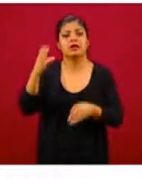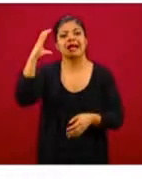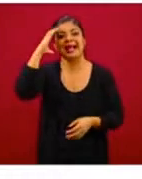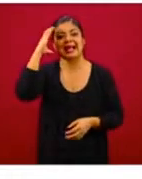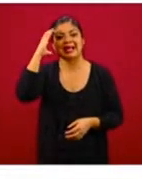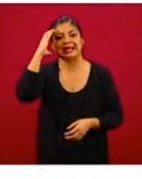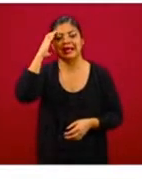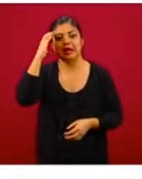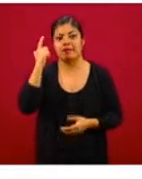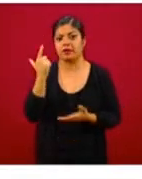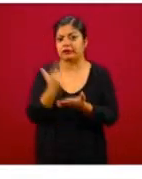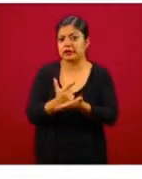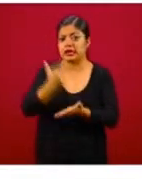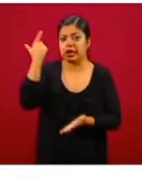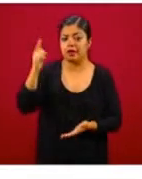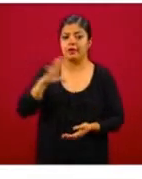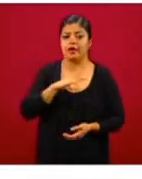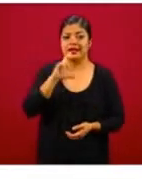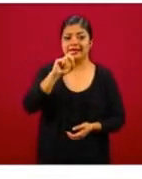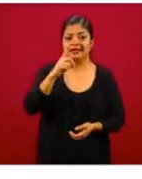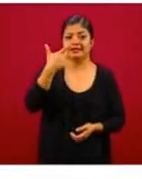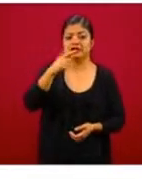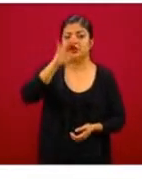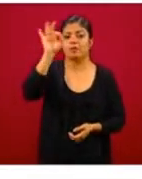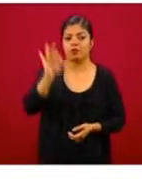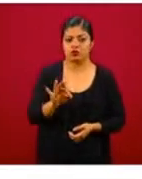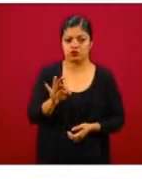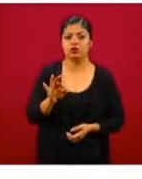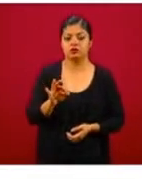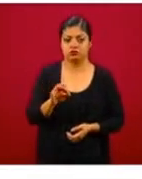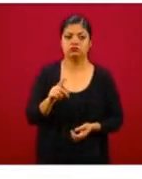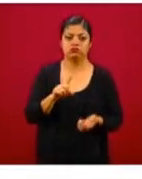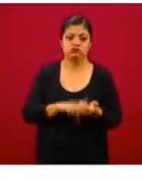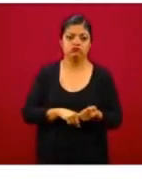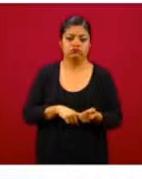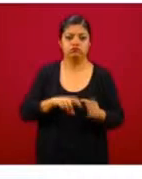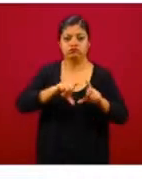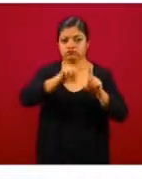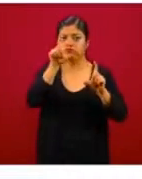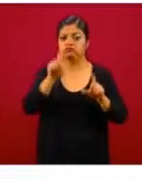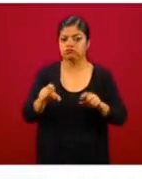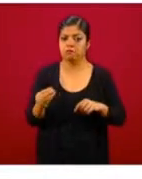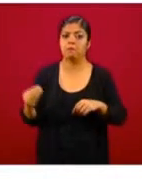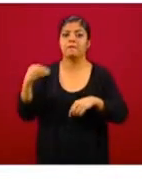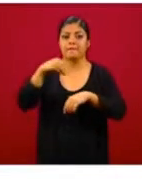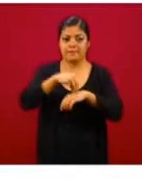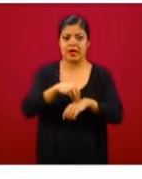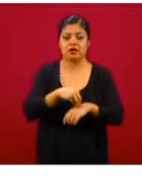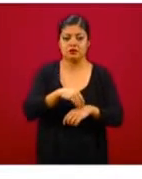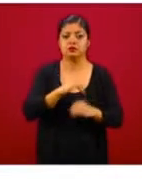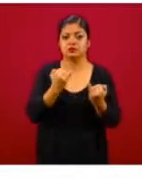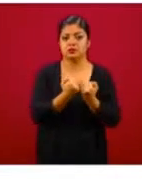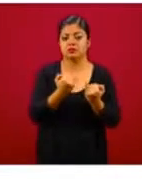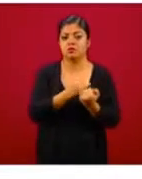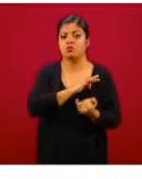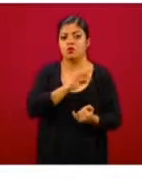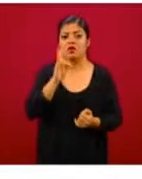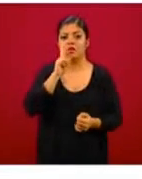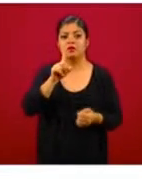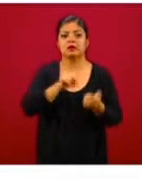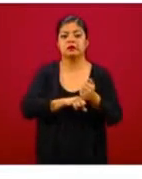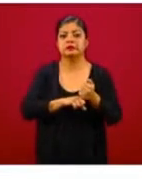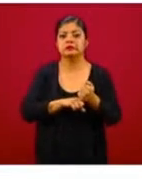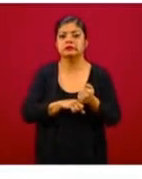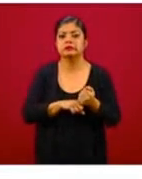we move on to the next slide, this is typically referring to critical care beds, which has